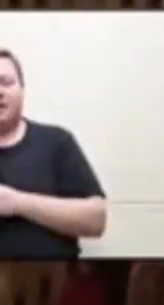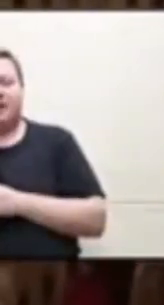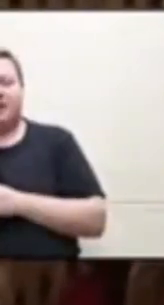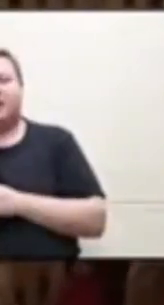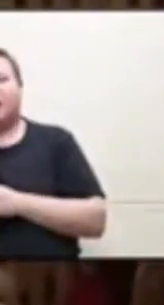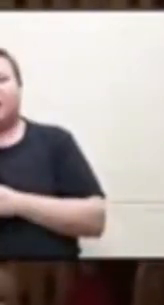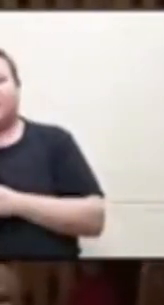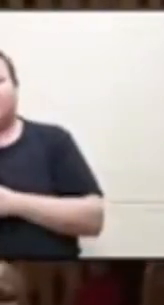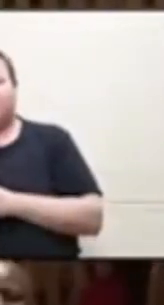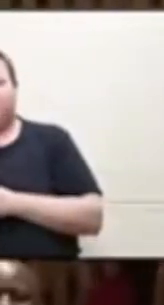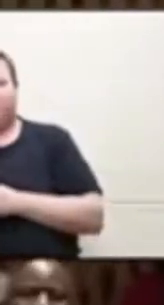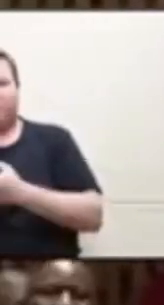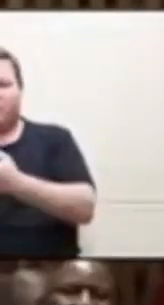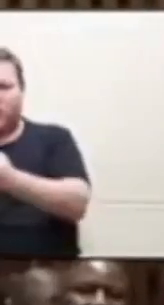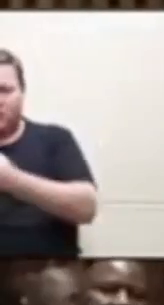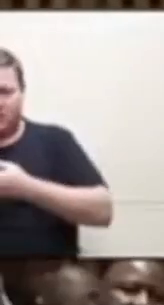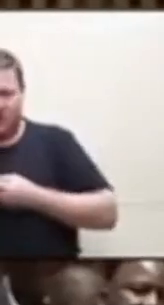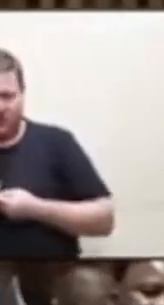28,995 was received.